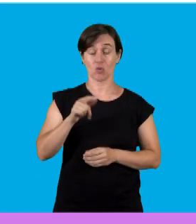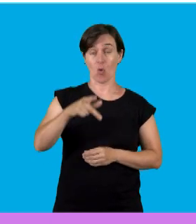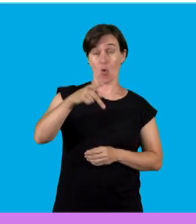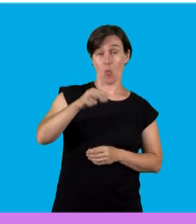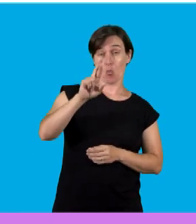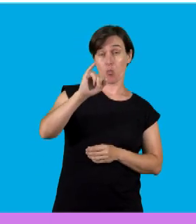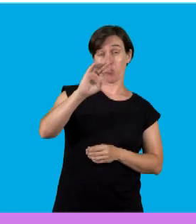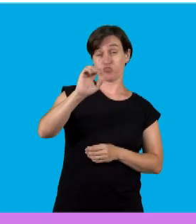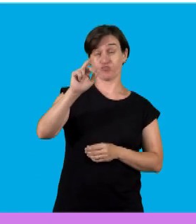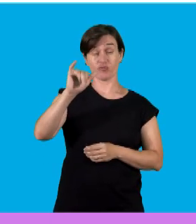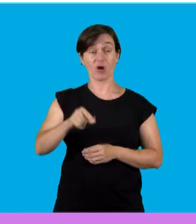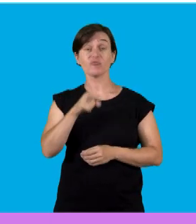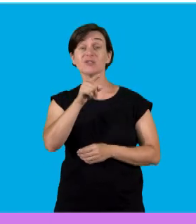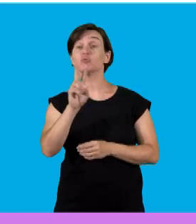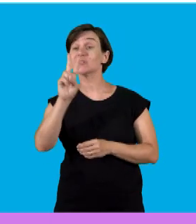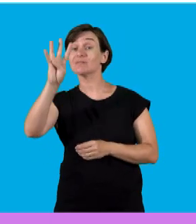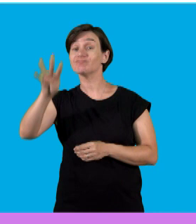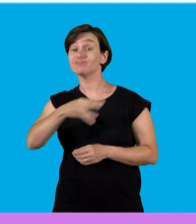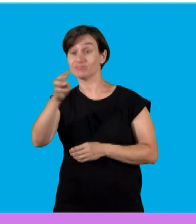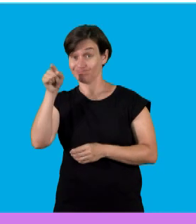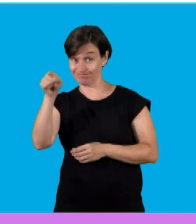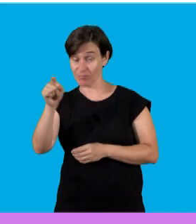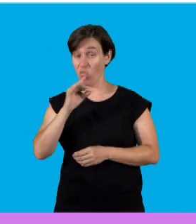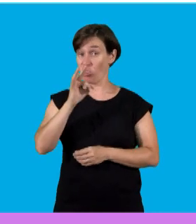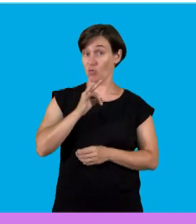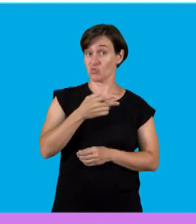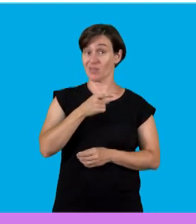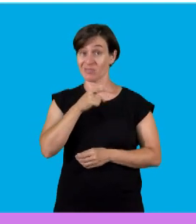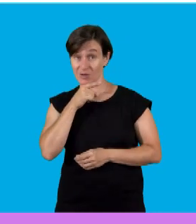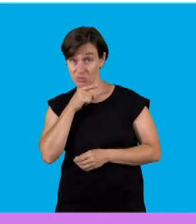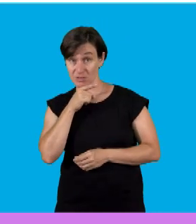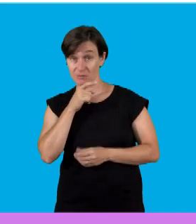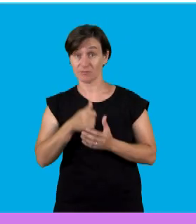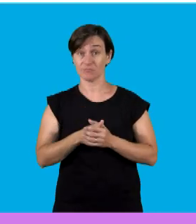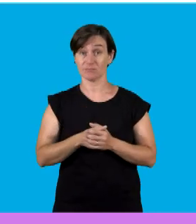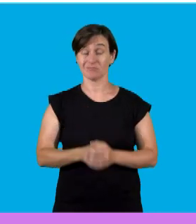of 13,000, and it's indicated here on the tax table,